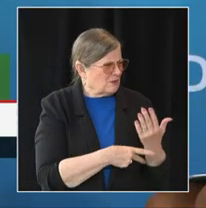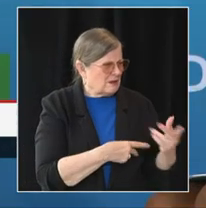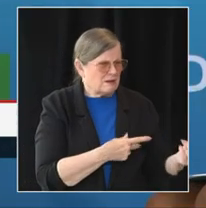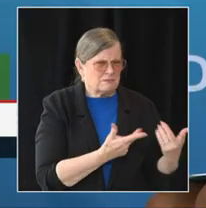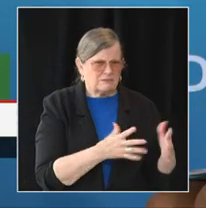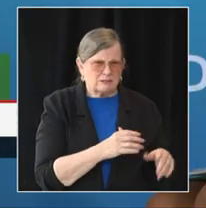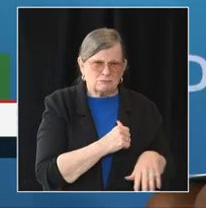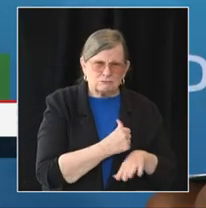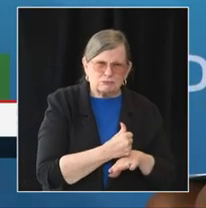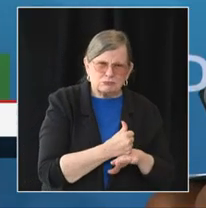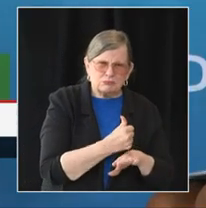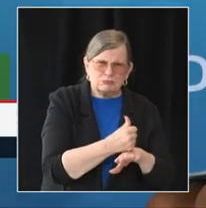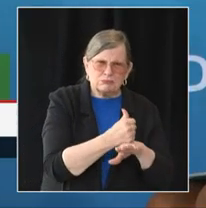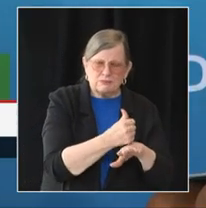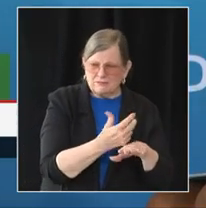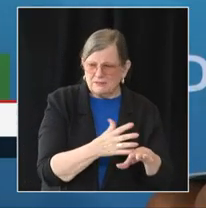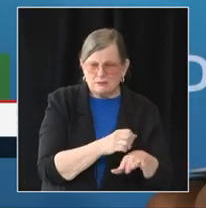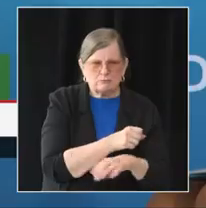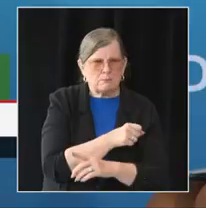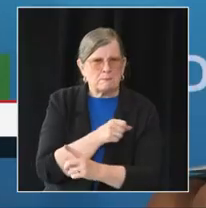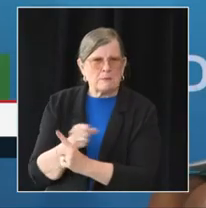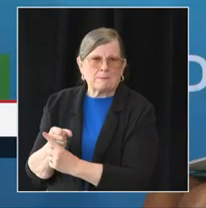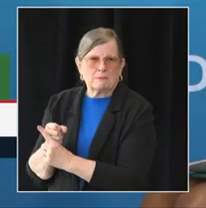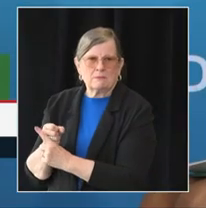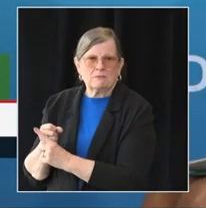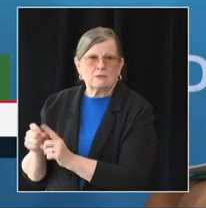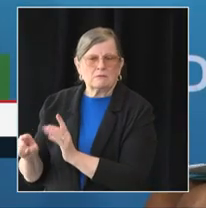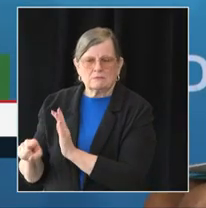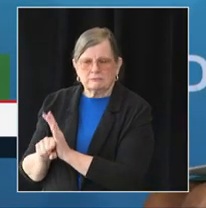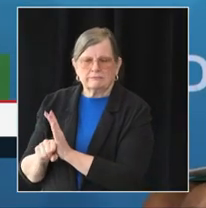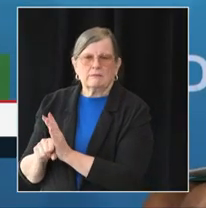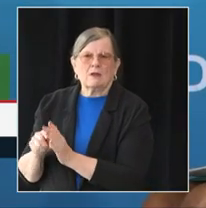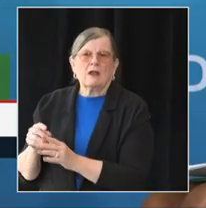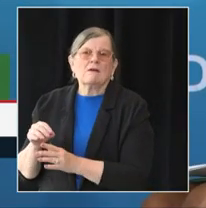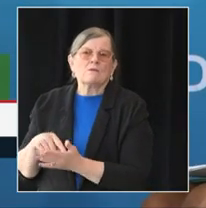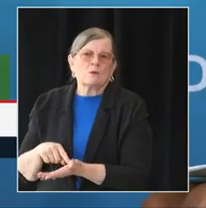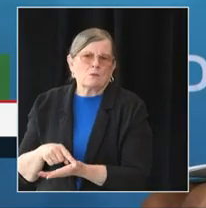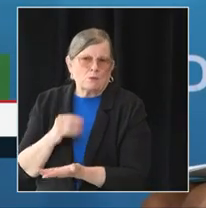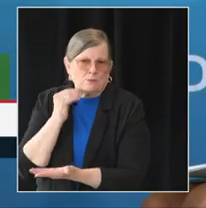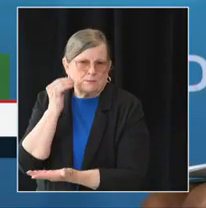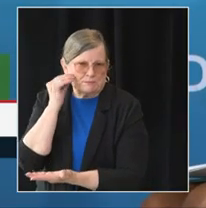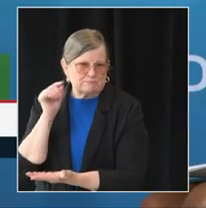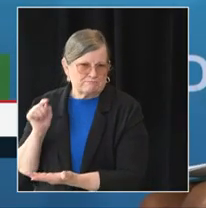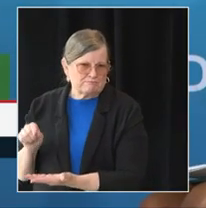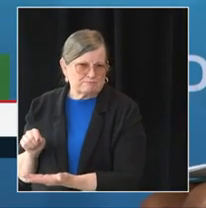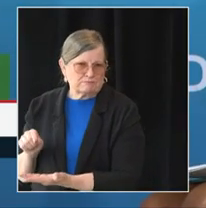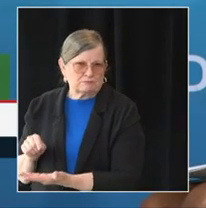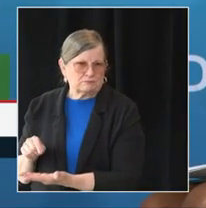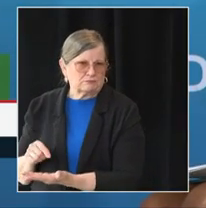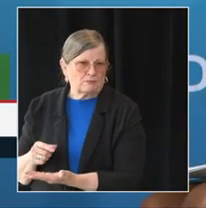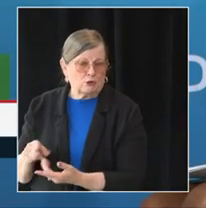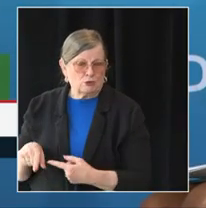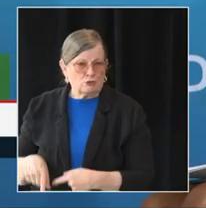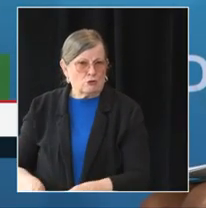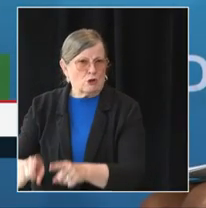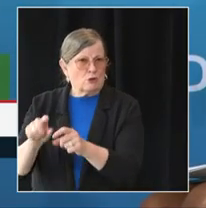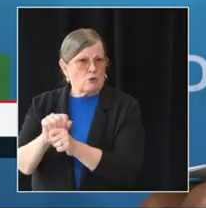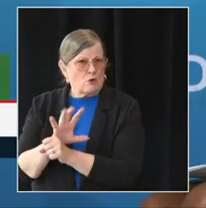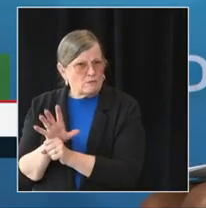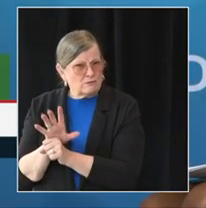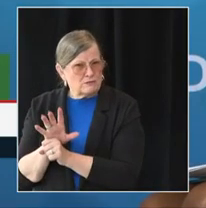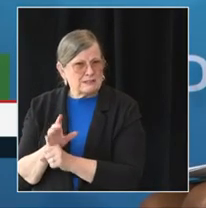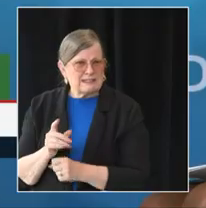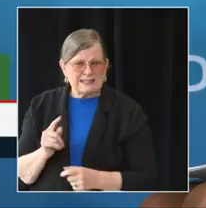to address the landlord-tenant relationship that has been upended by COVID-related